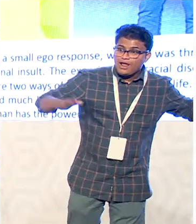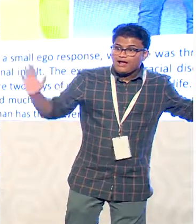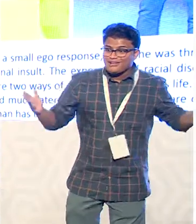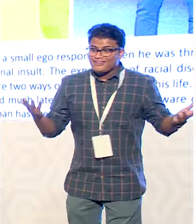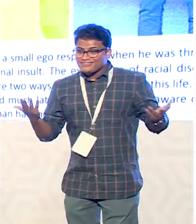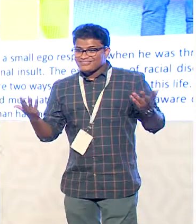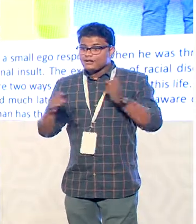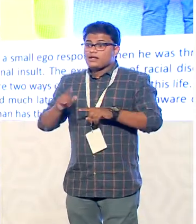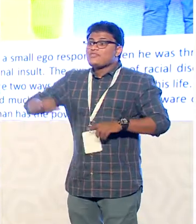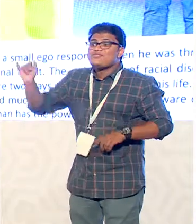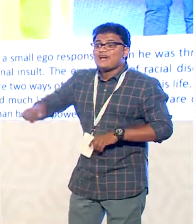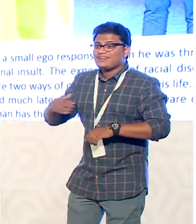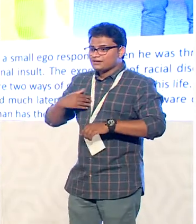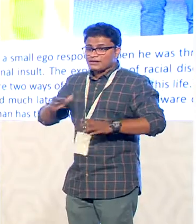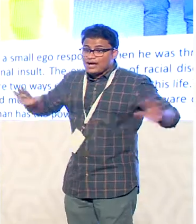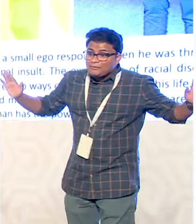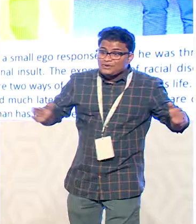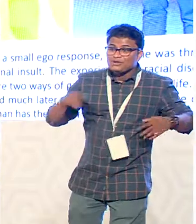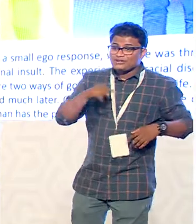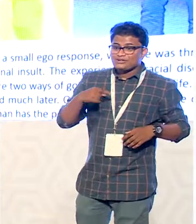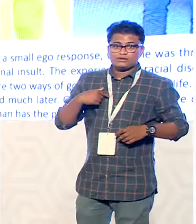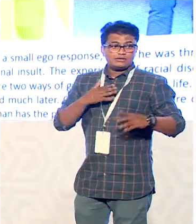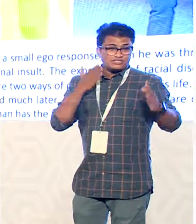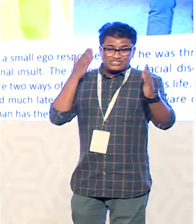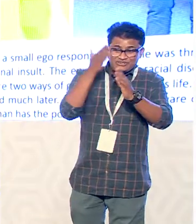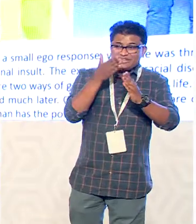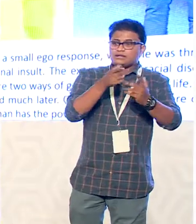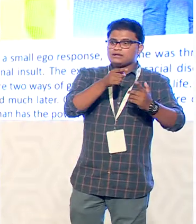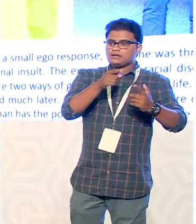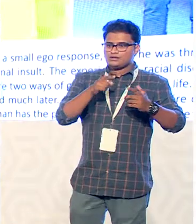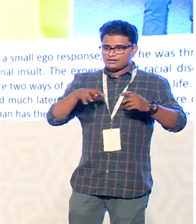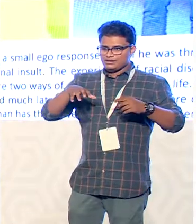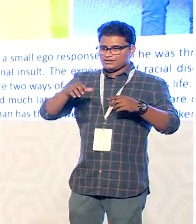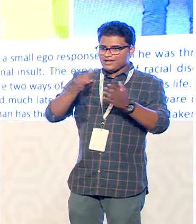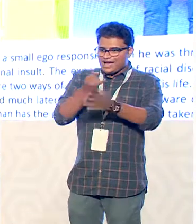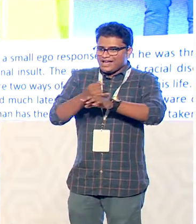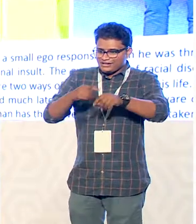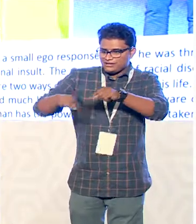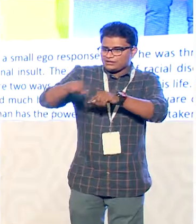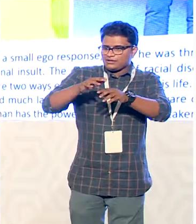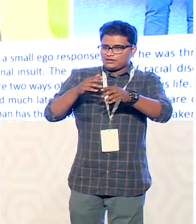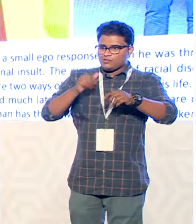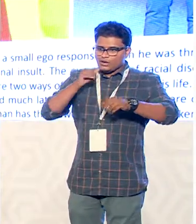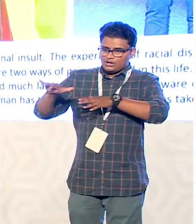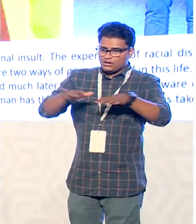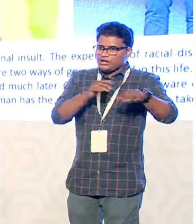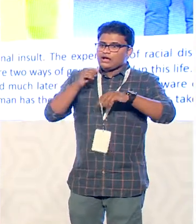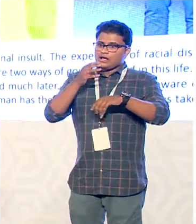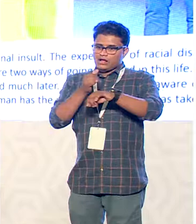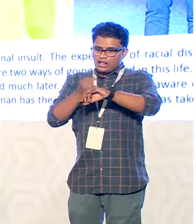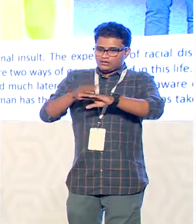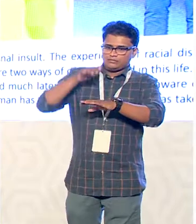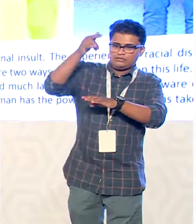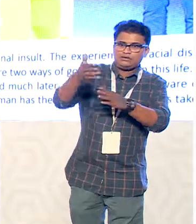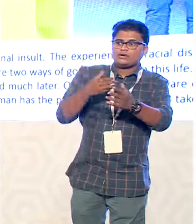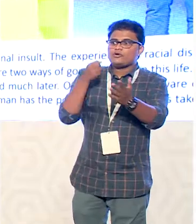is that ability to fly and reach the island across the ocean that is the fulcrum